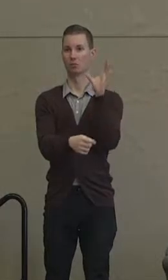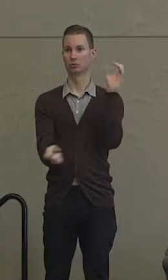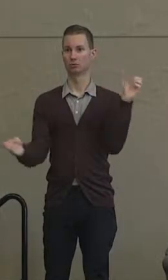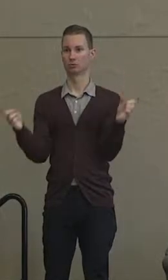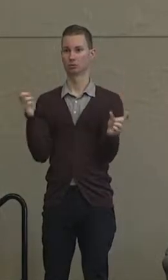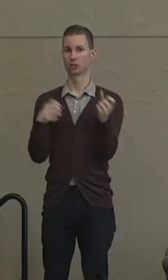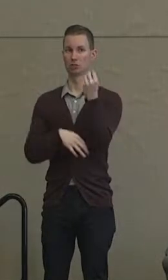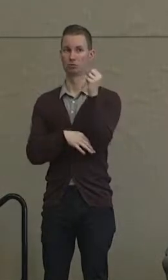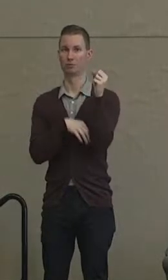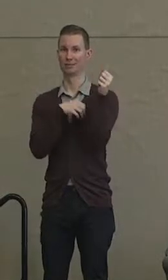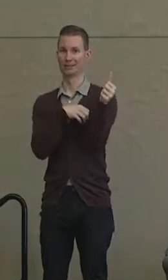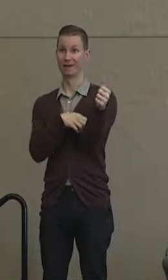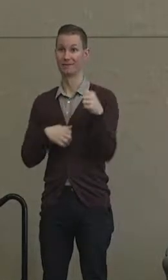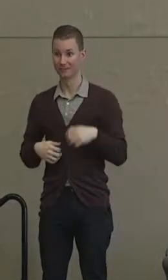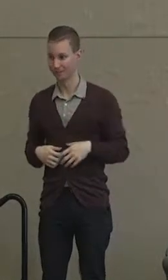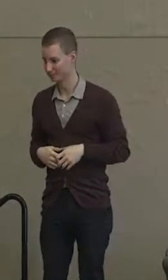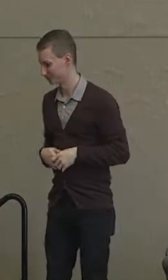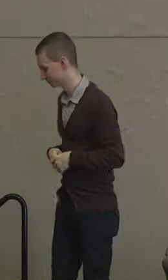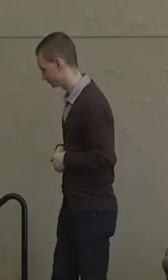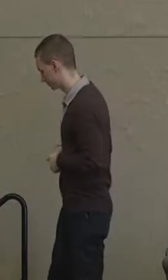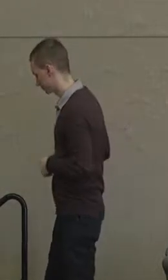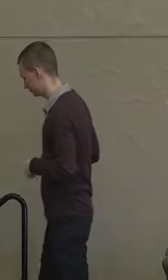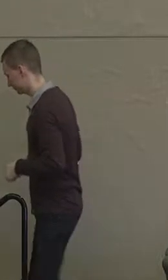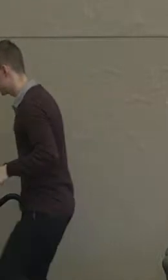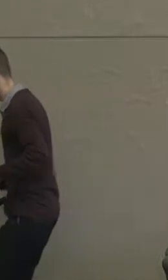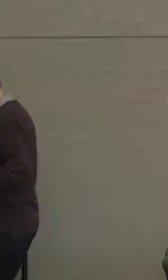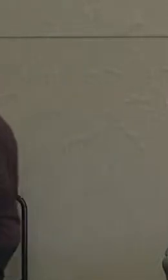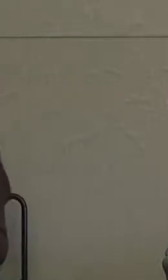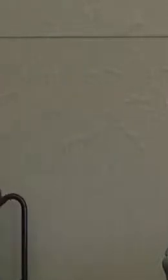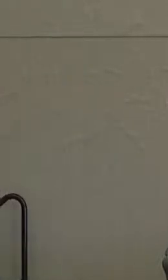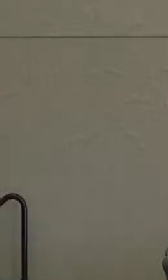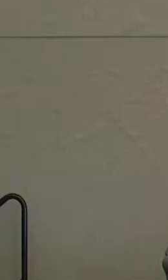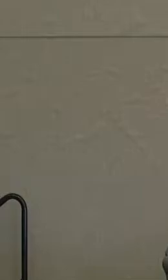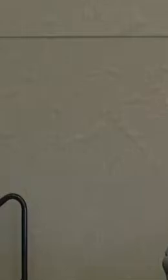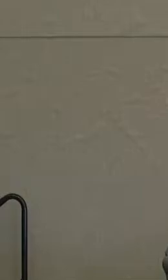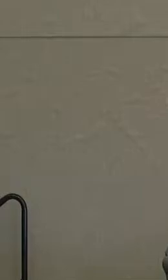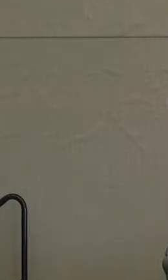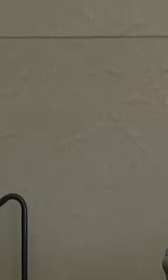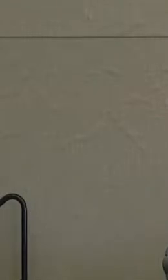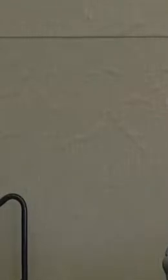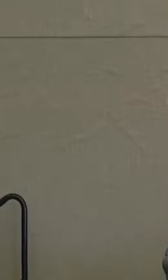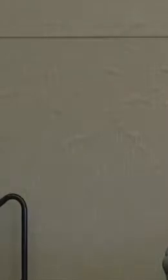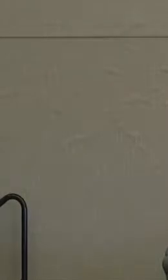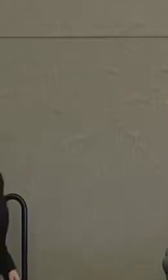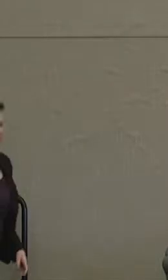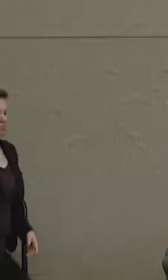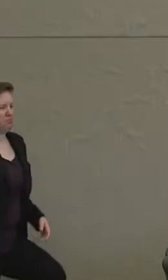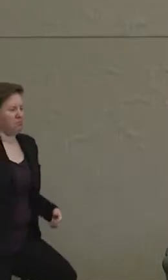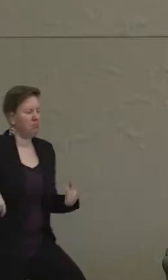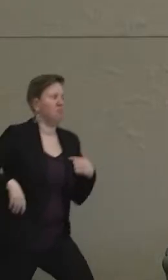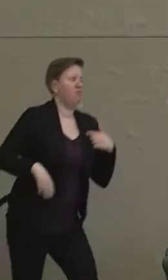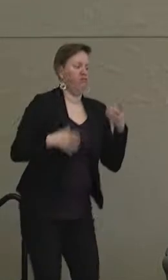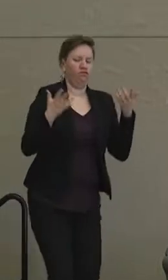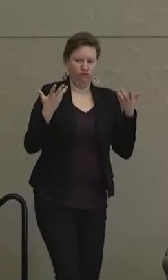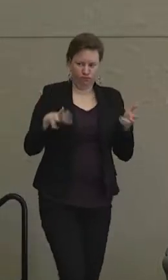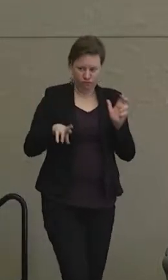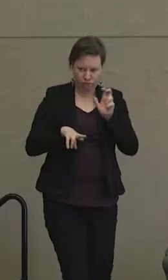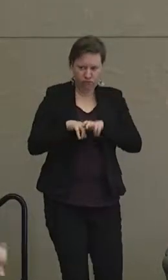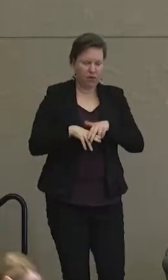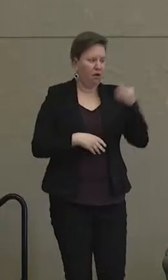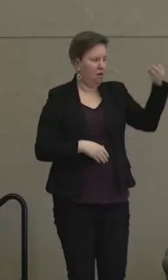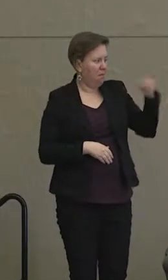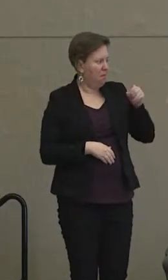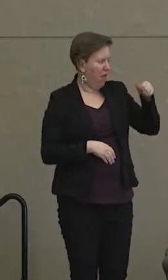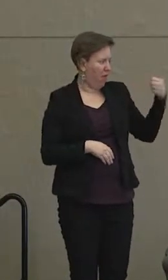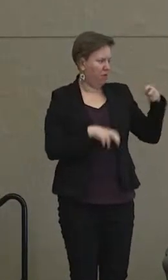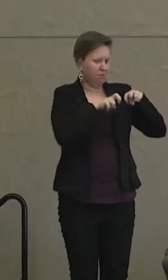what the movement actually is. I'm going to take a seat now and invite the other panelists to come up and offer anything that they would like